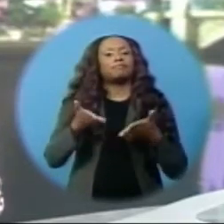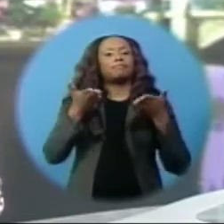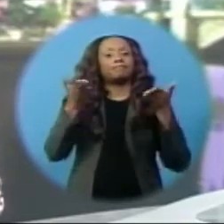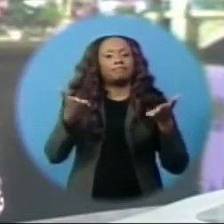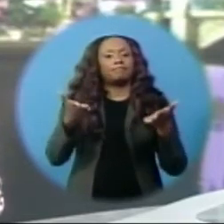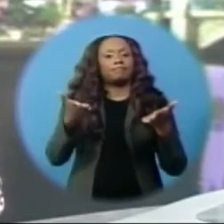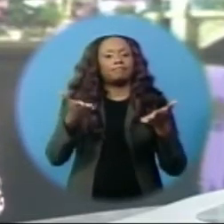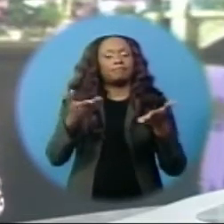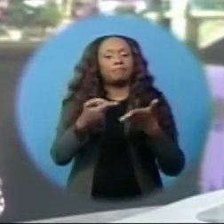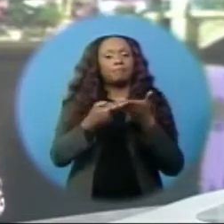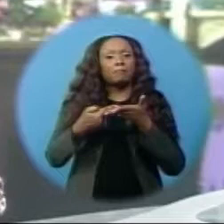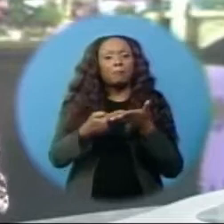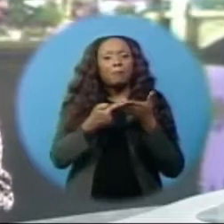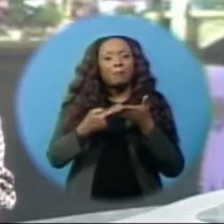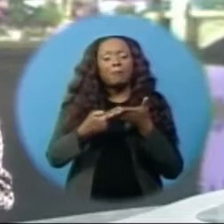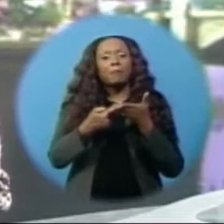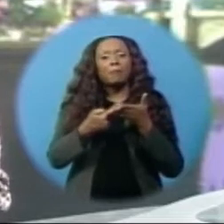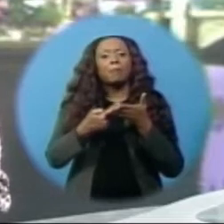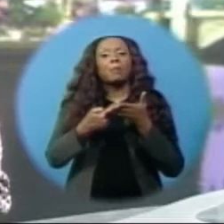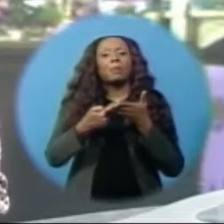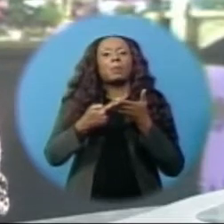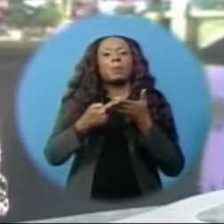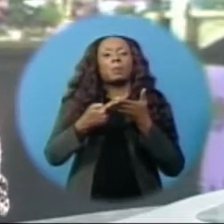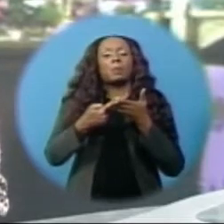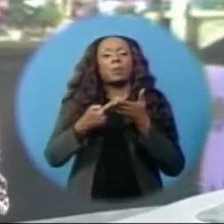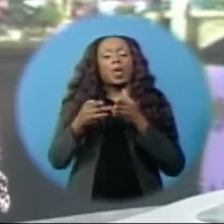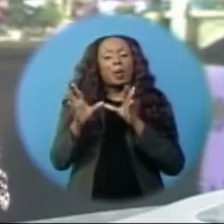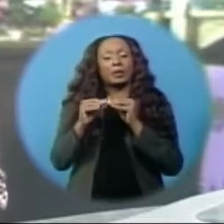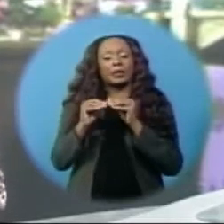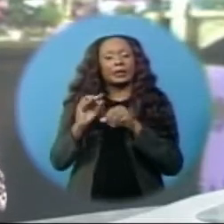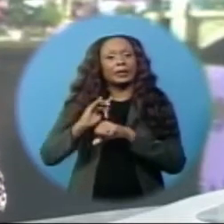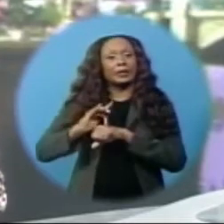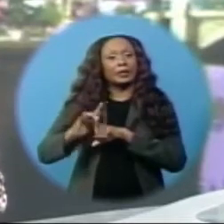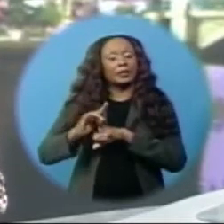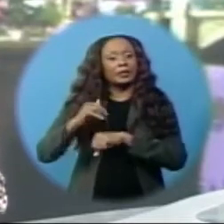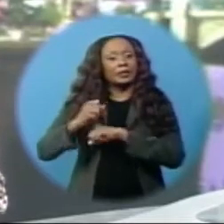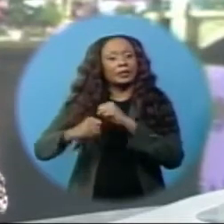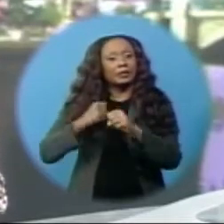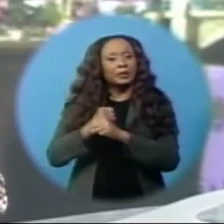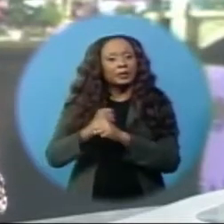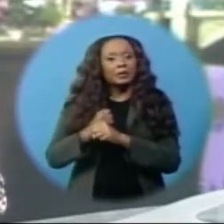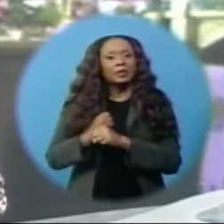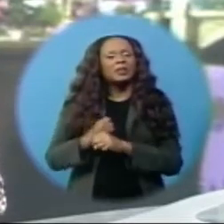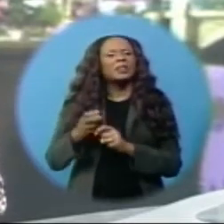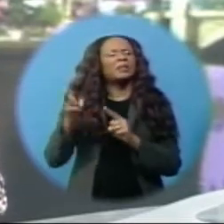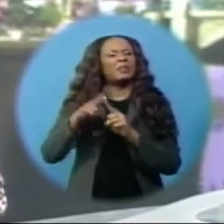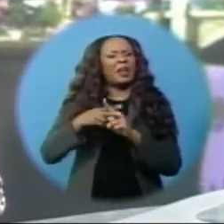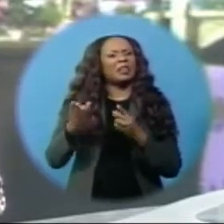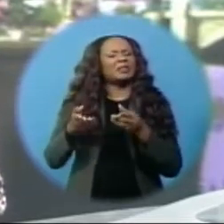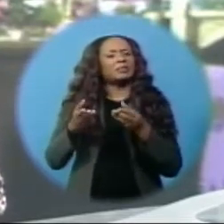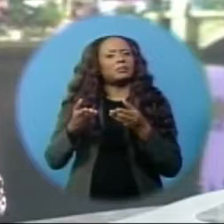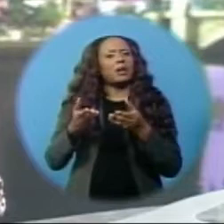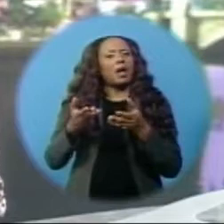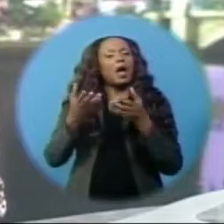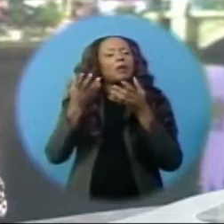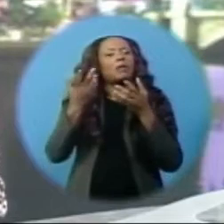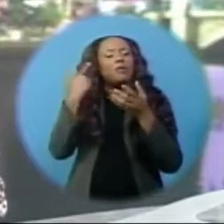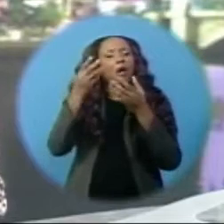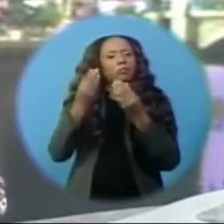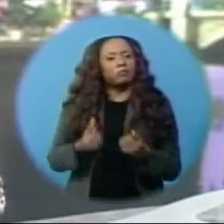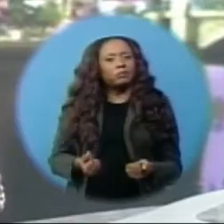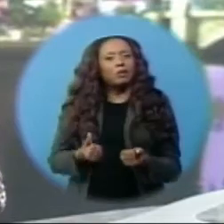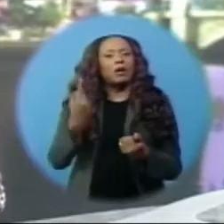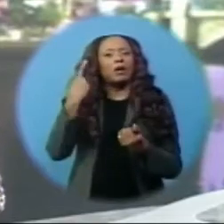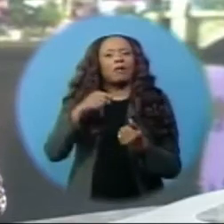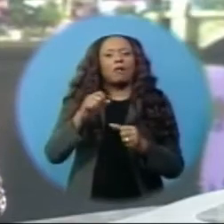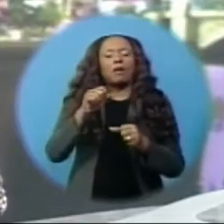conference held earlier this year. At the conference, a resolution was filed for the requirement of a legal education certificate to practice